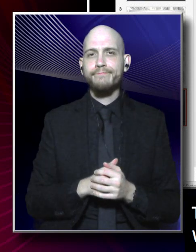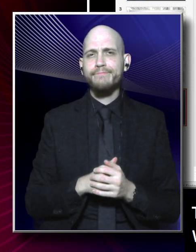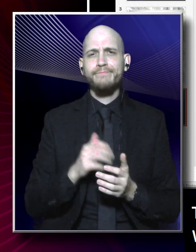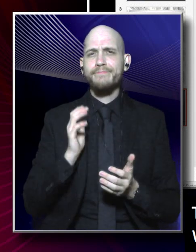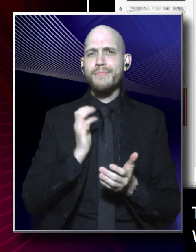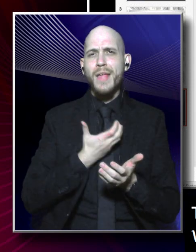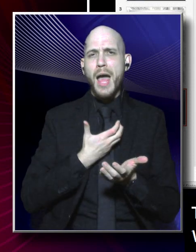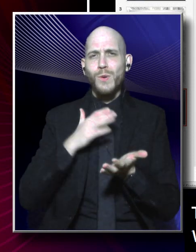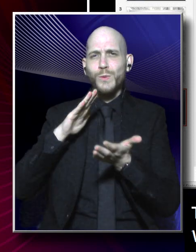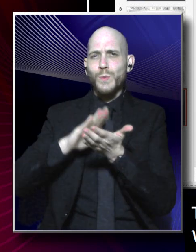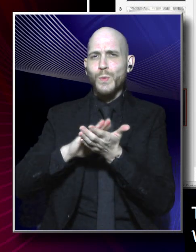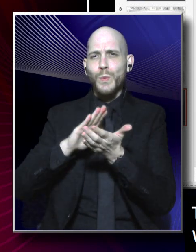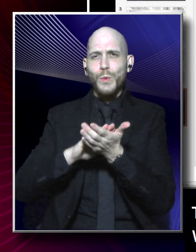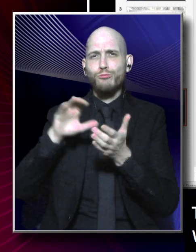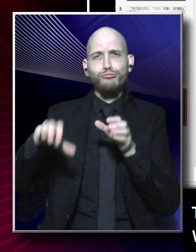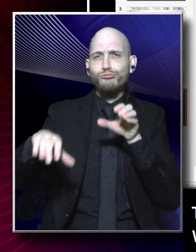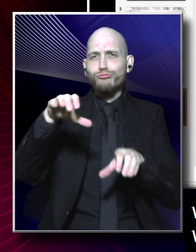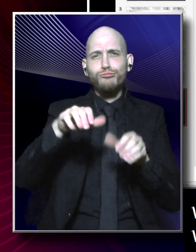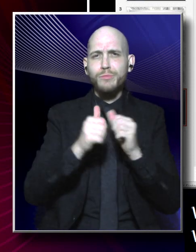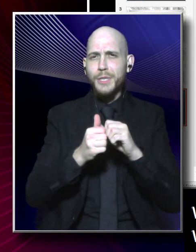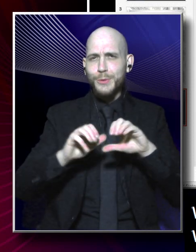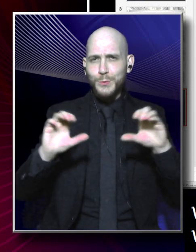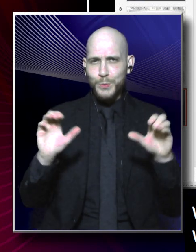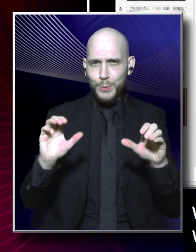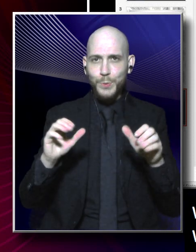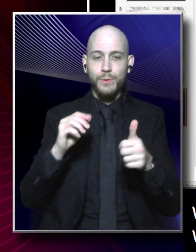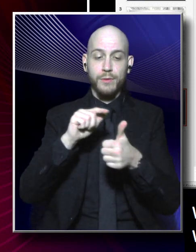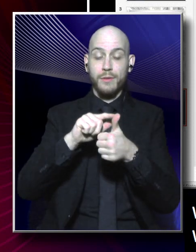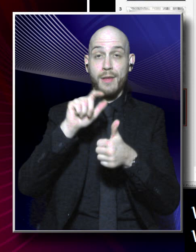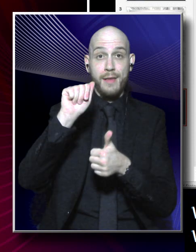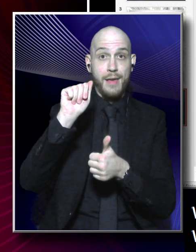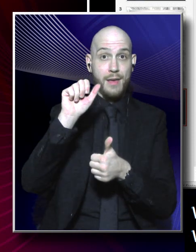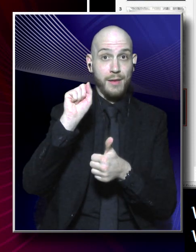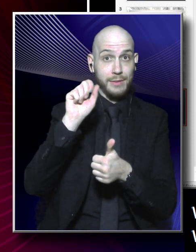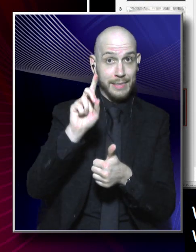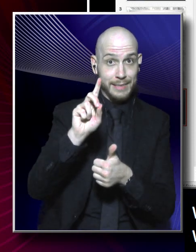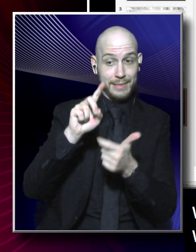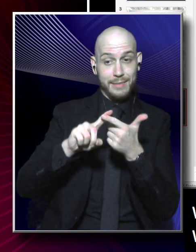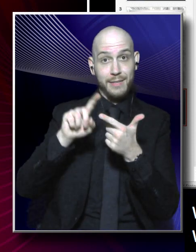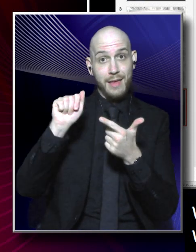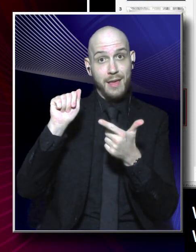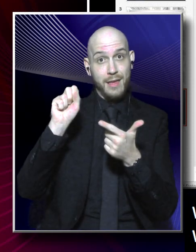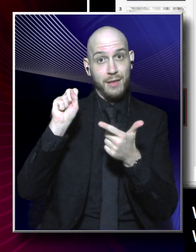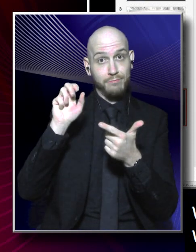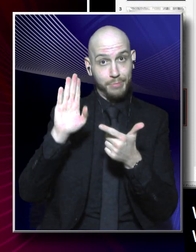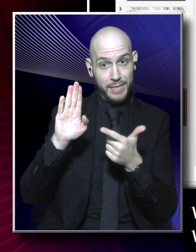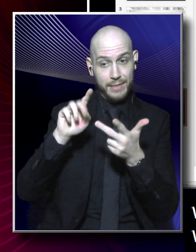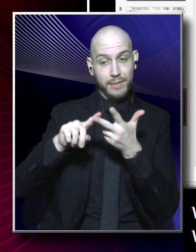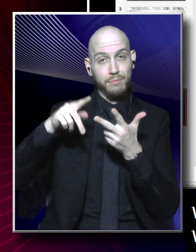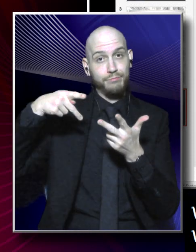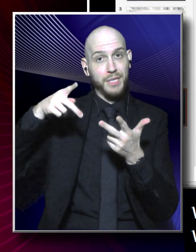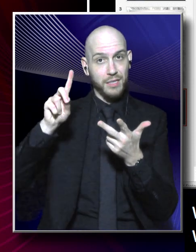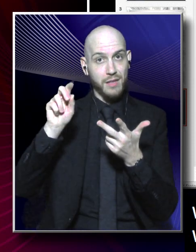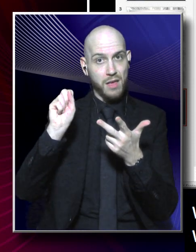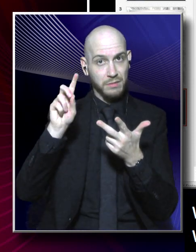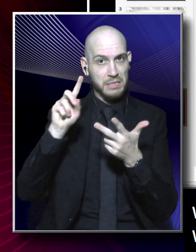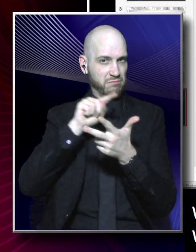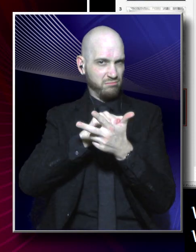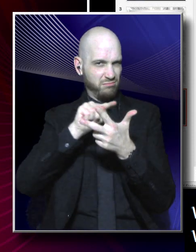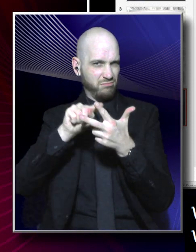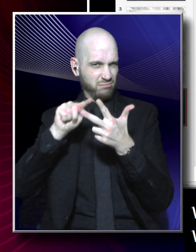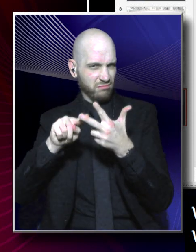campuses? We have ASB, ASD, and Pdsd. And the data that we're about to look at here